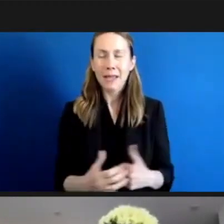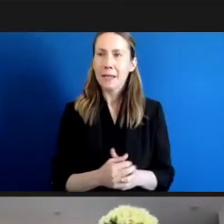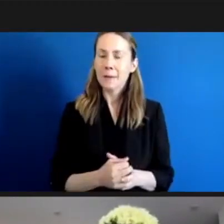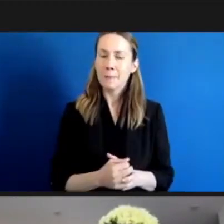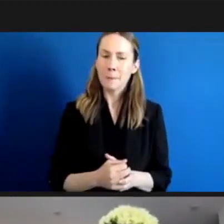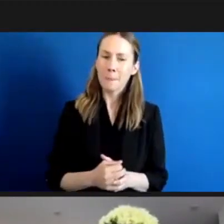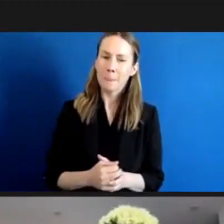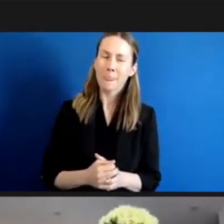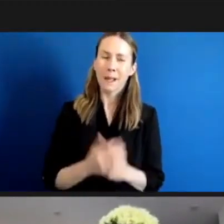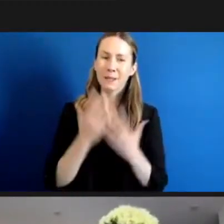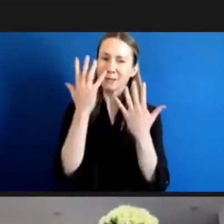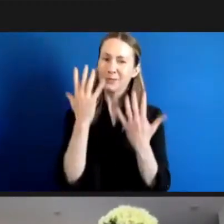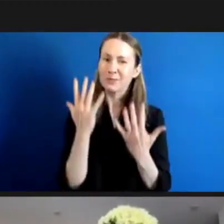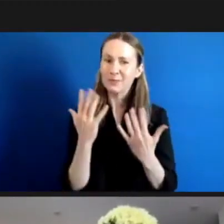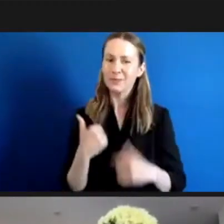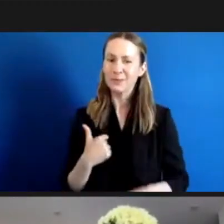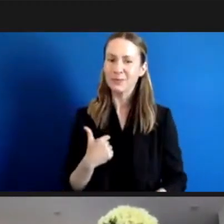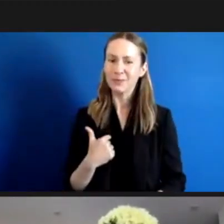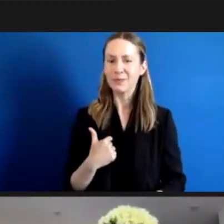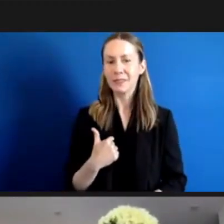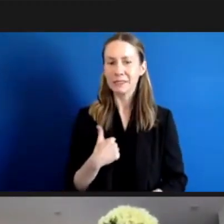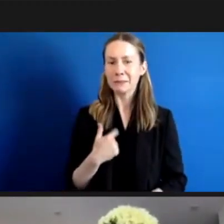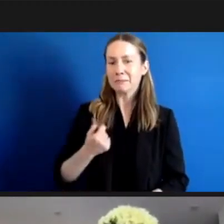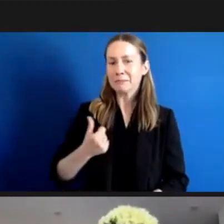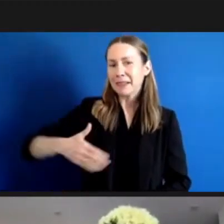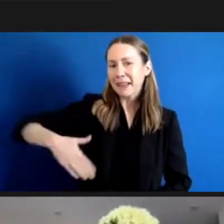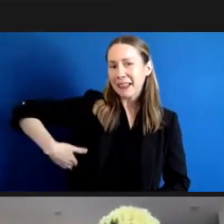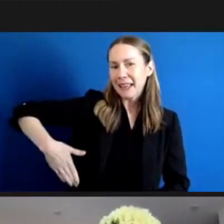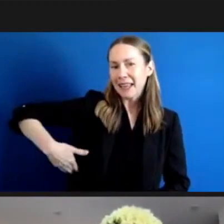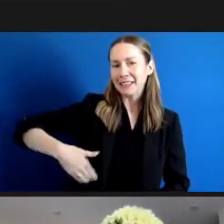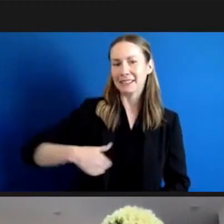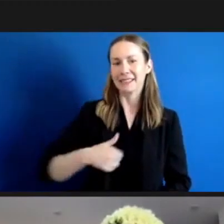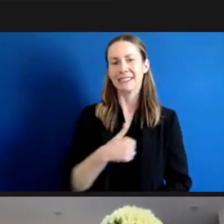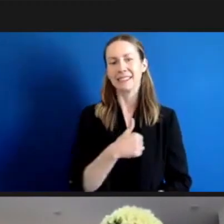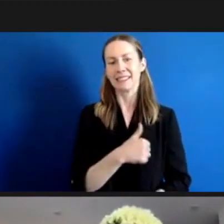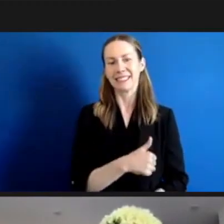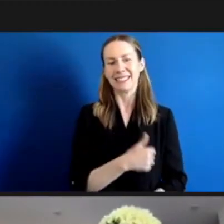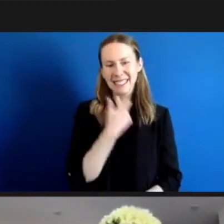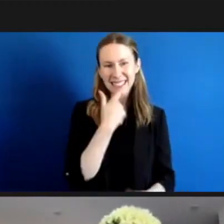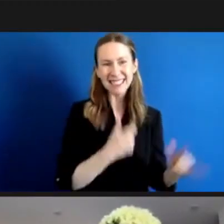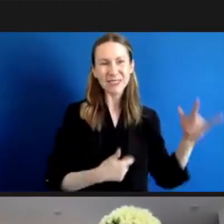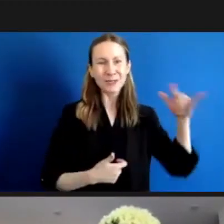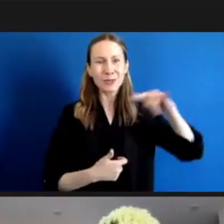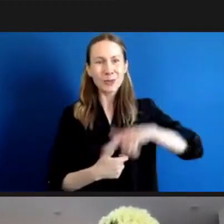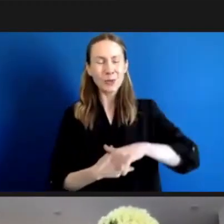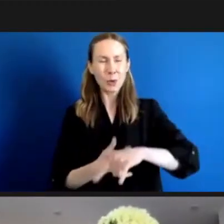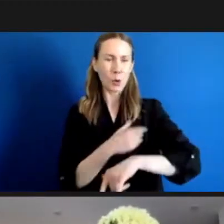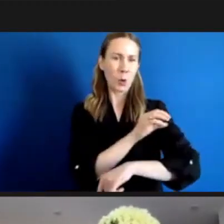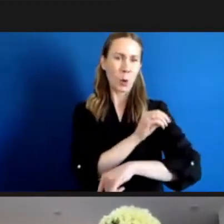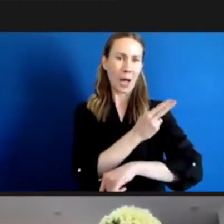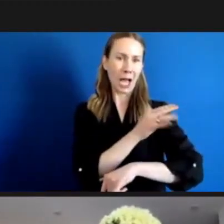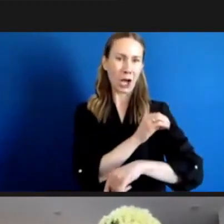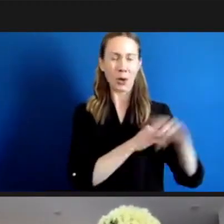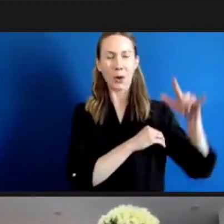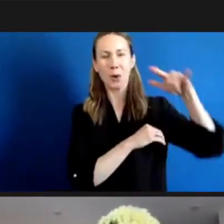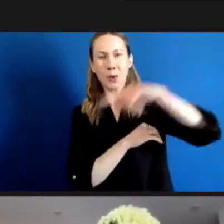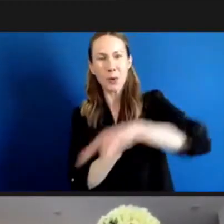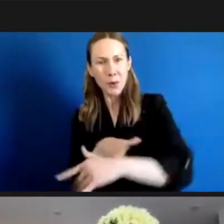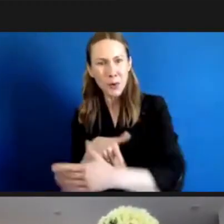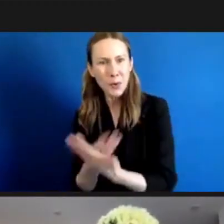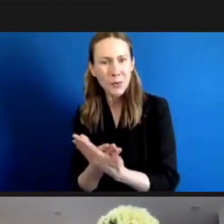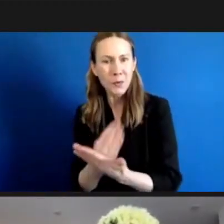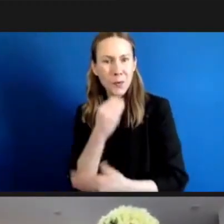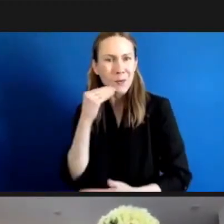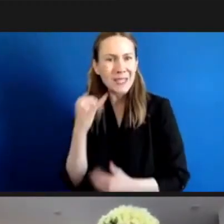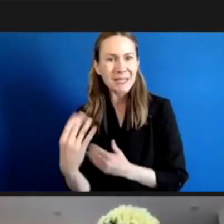Unfortunately, I was a little bit late. I flew back from Ohio this morning, so I